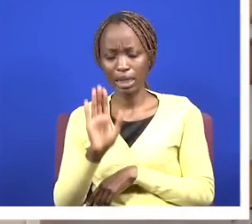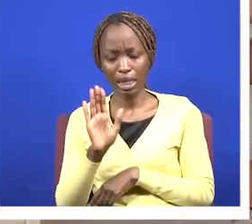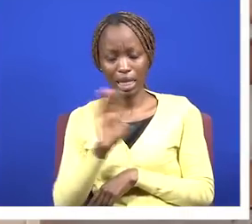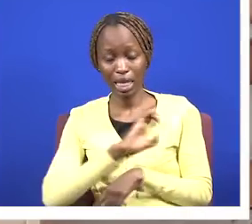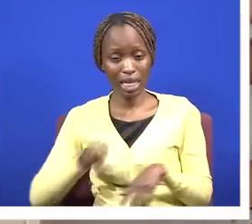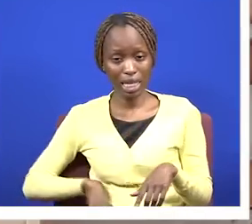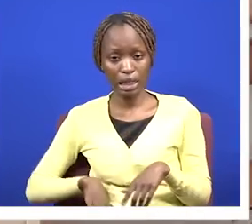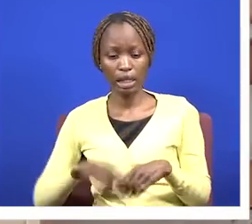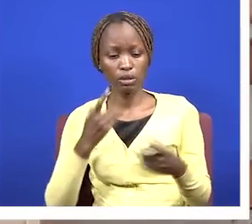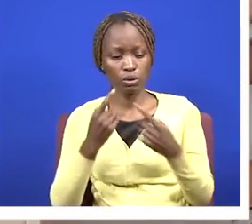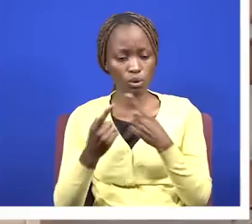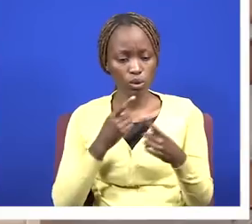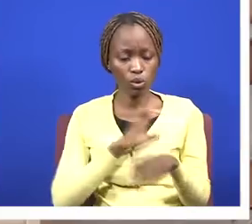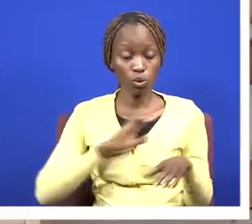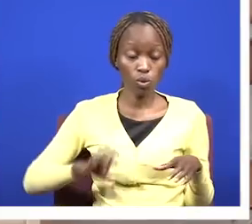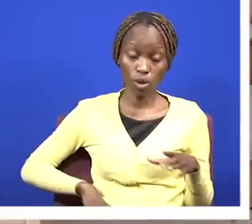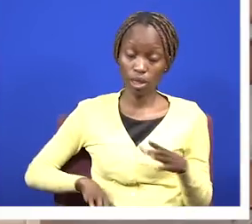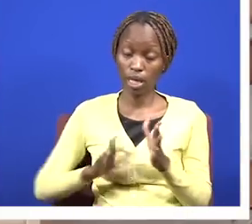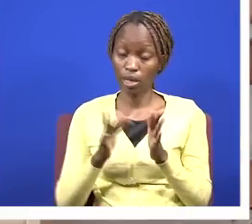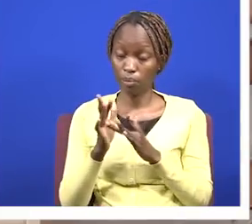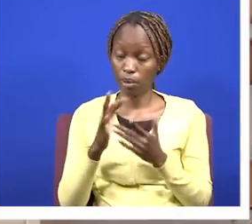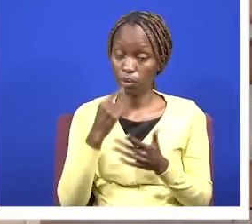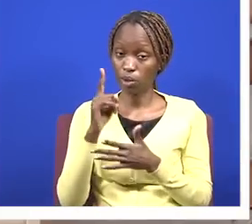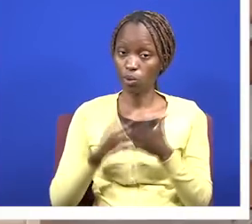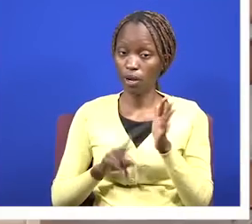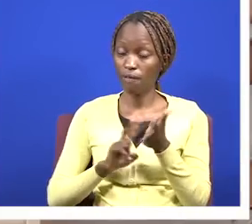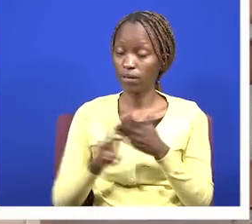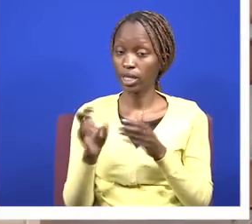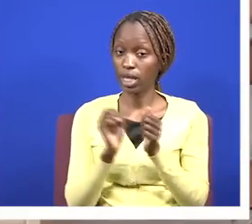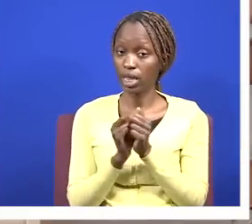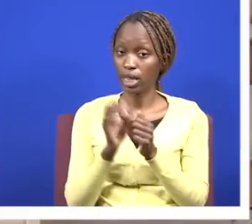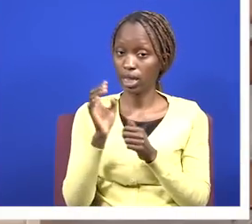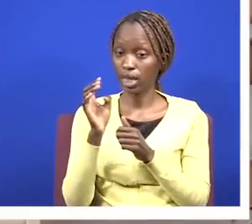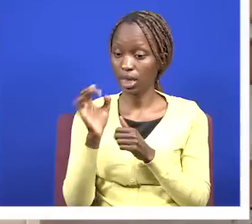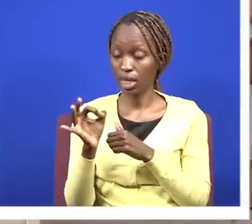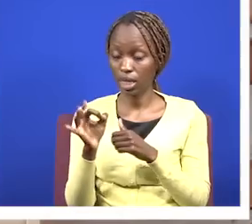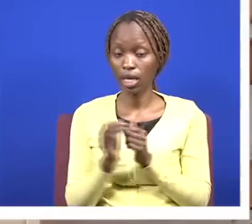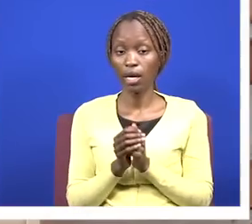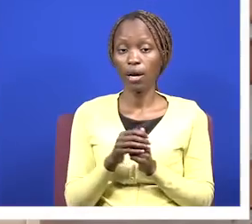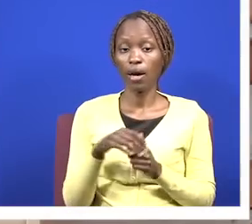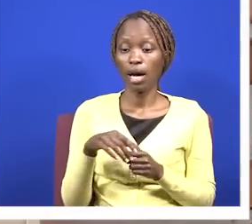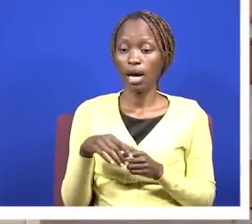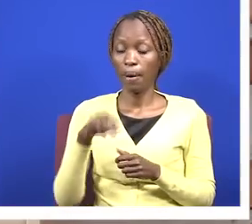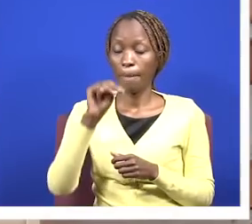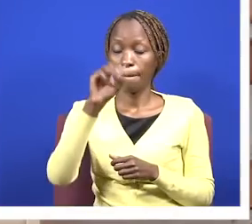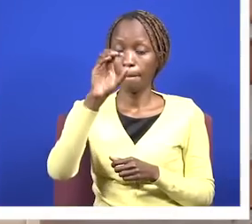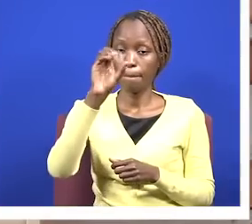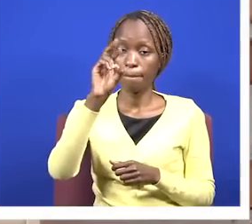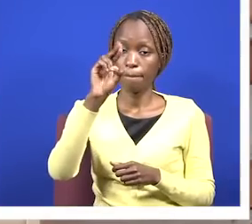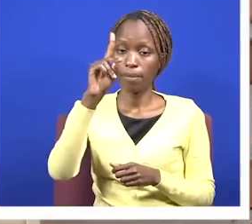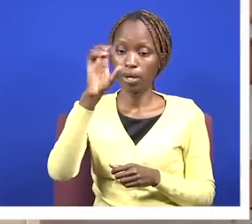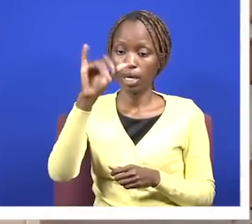to her. We read in verse 13, Mordecai sent this message to